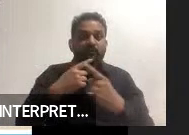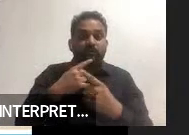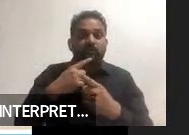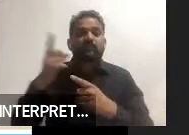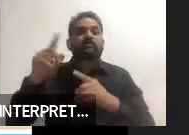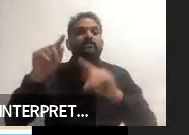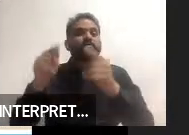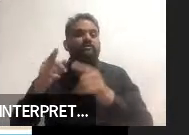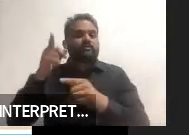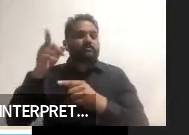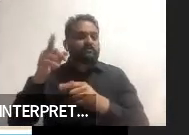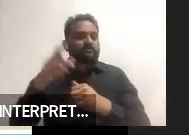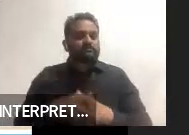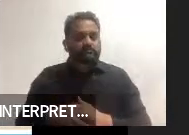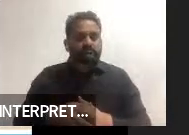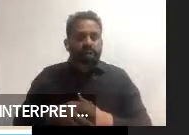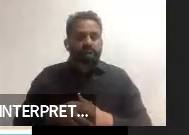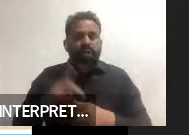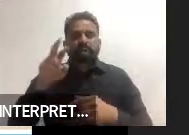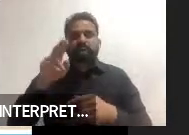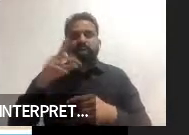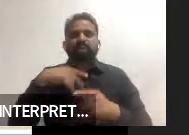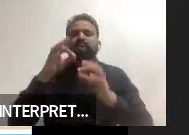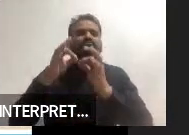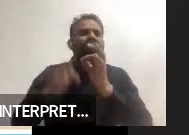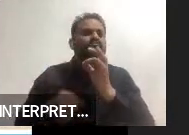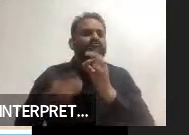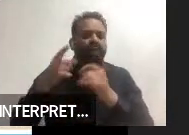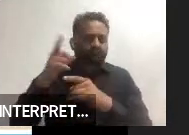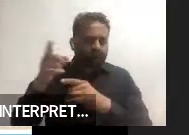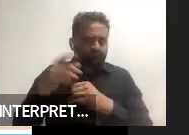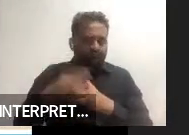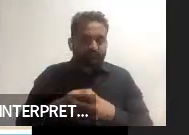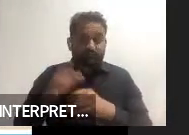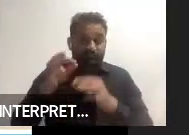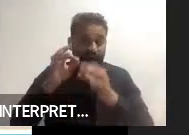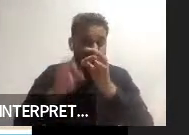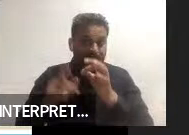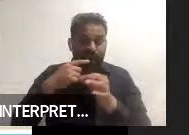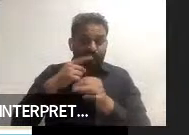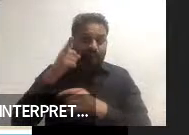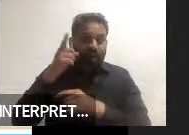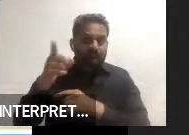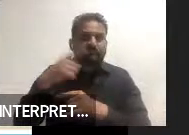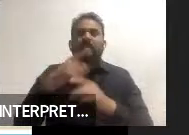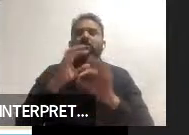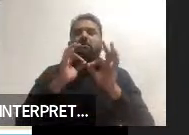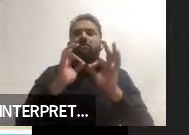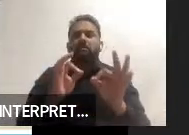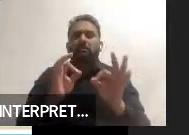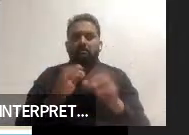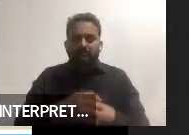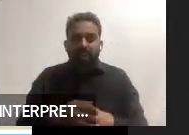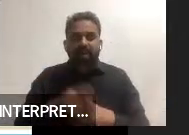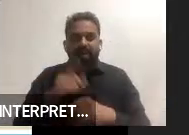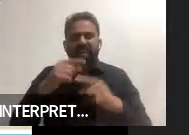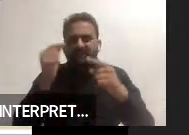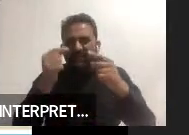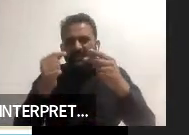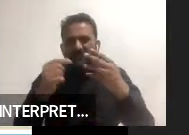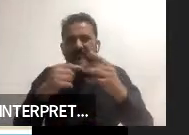can give some brief about that. So it gives a brief description, very nice on that one. So these are the things initially on